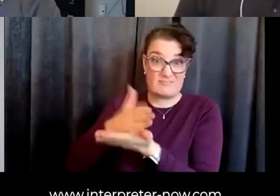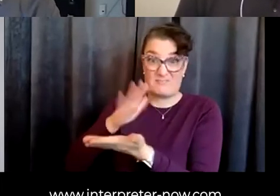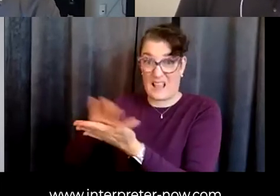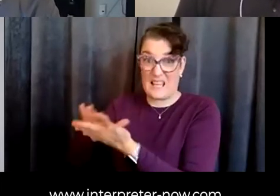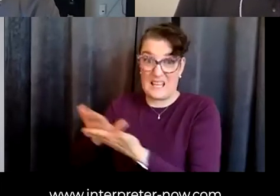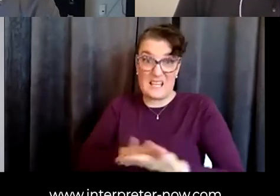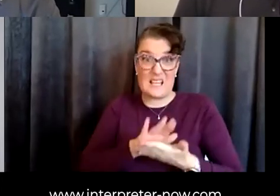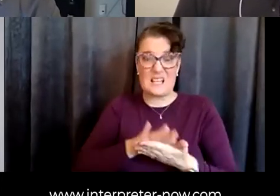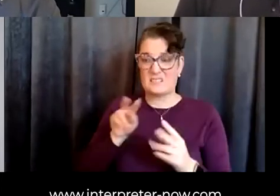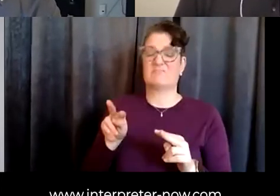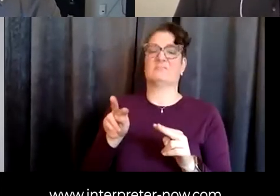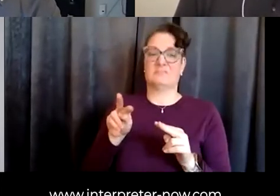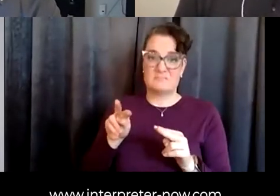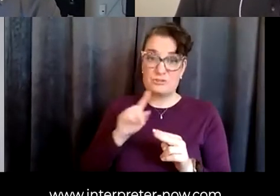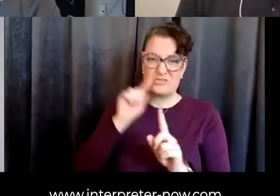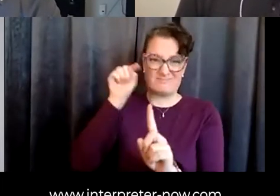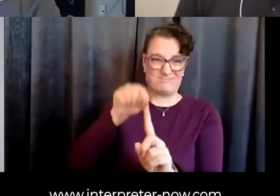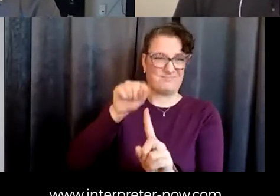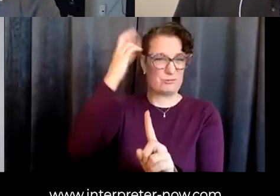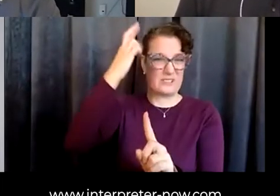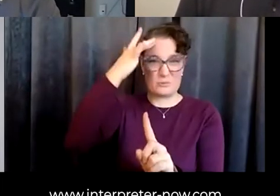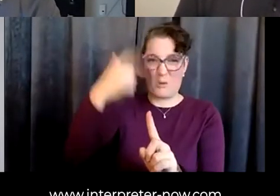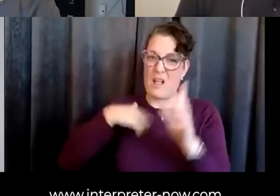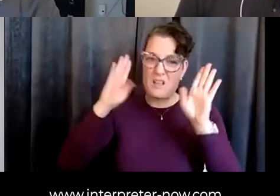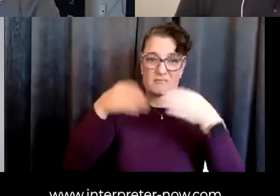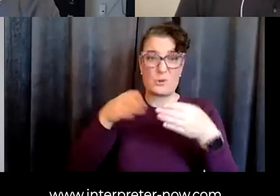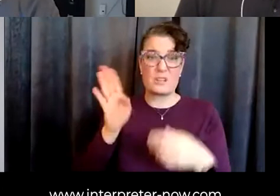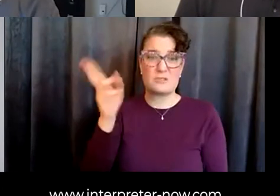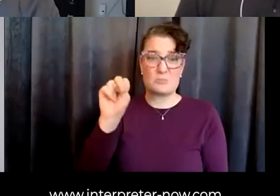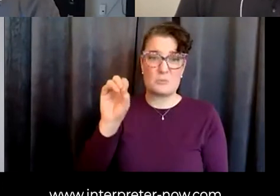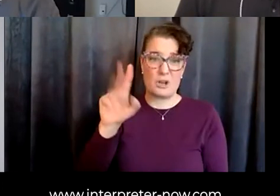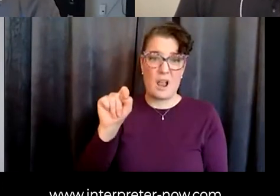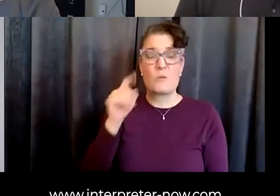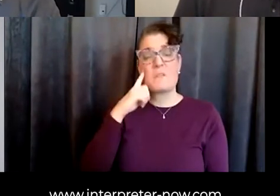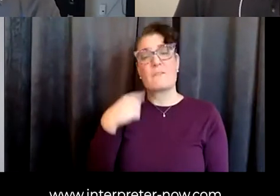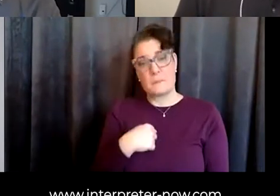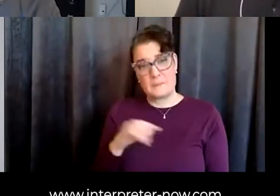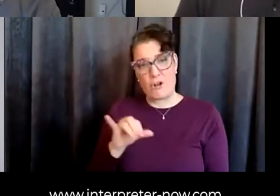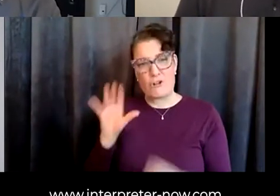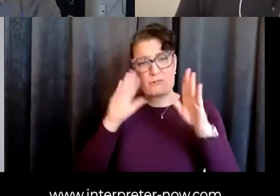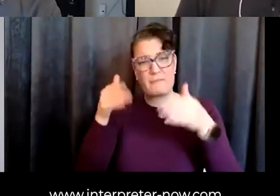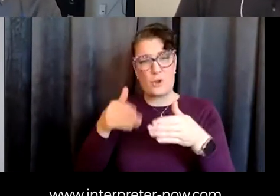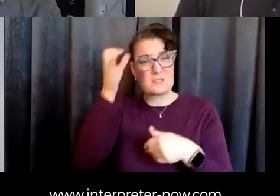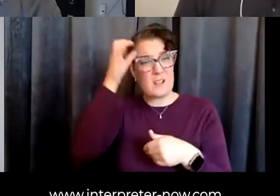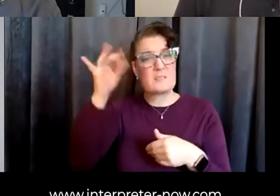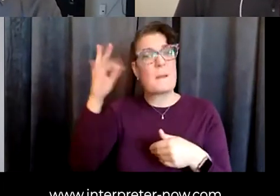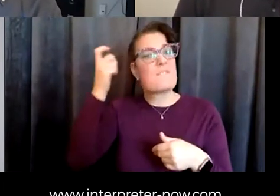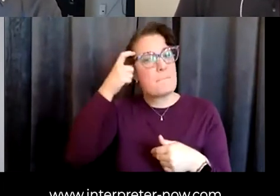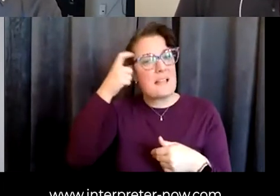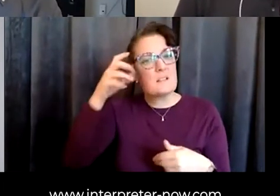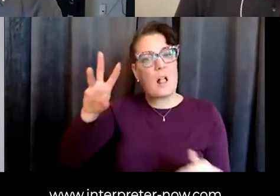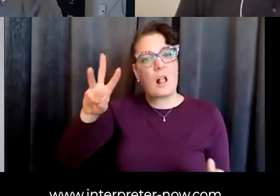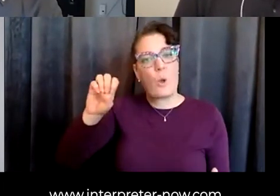of why I work around burnout. And actually for me, I focus on the whole concept of mental wealth